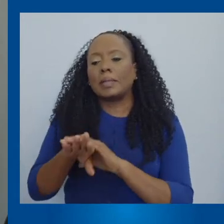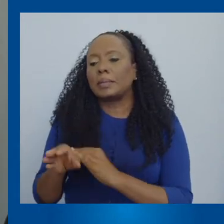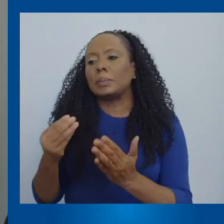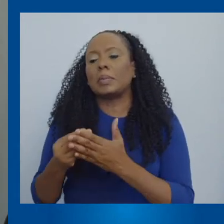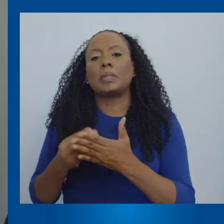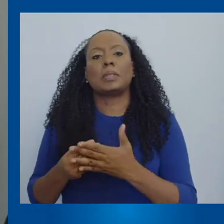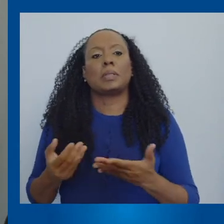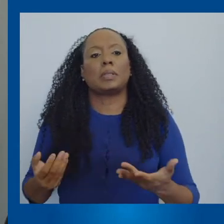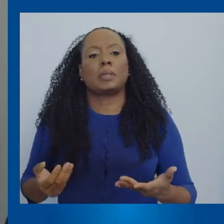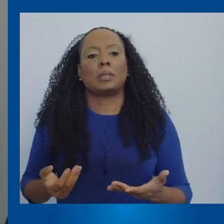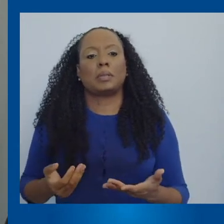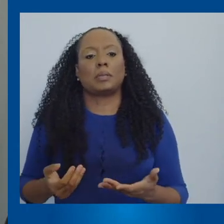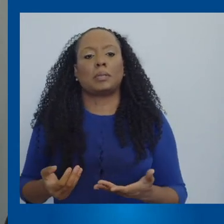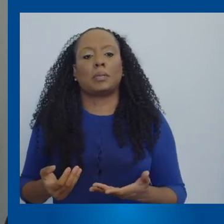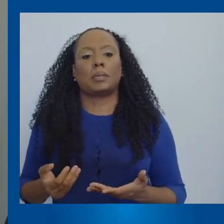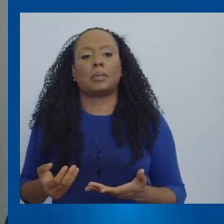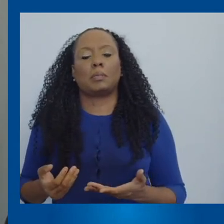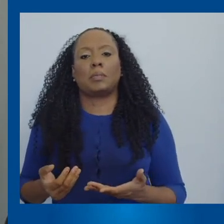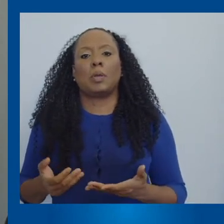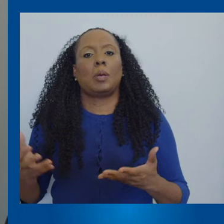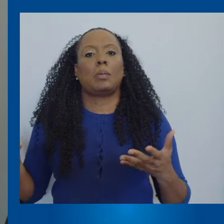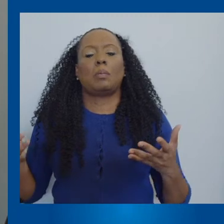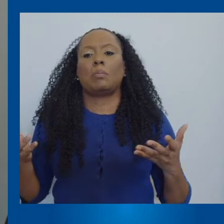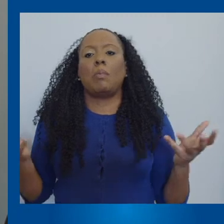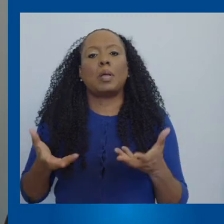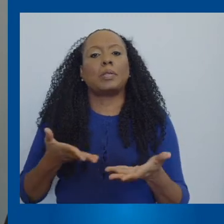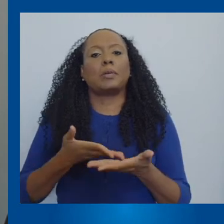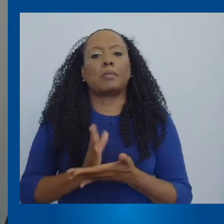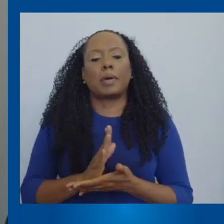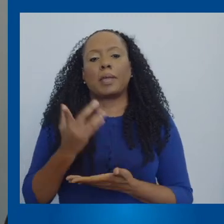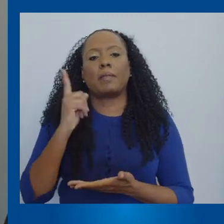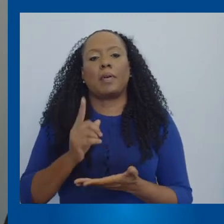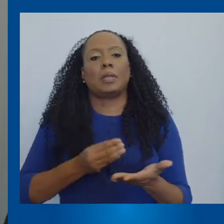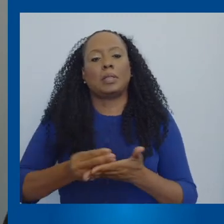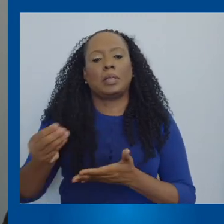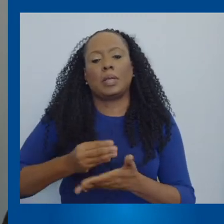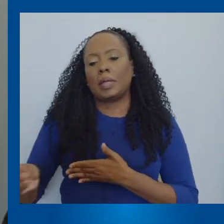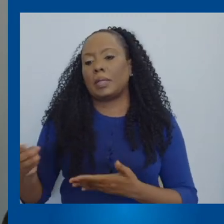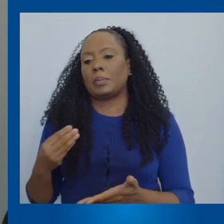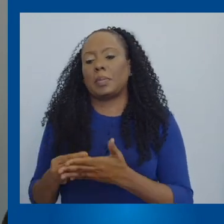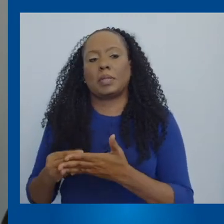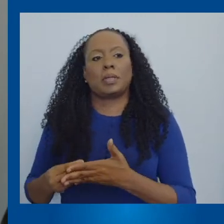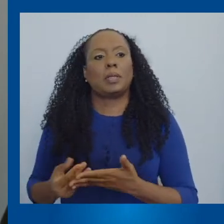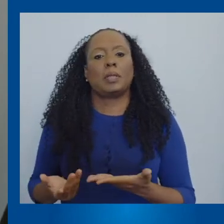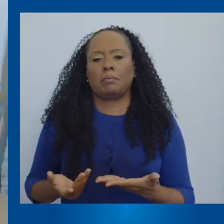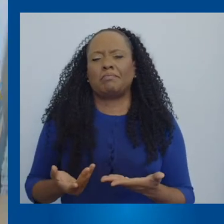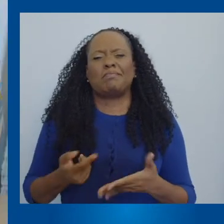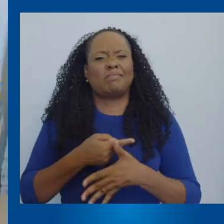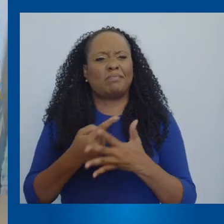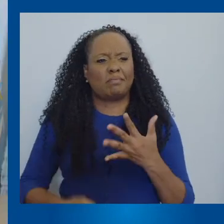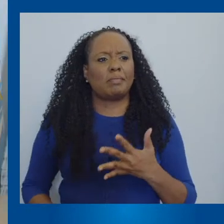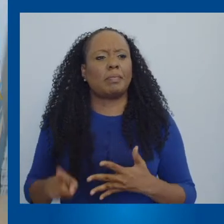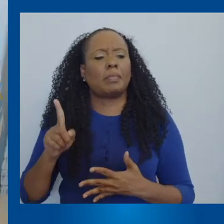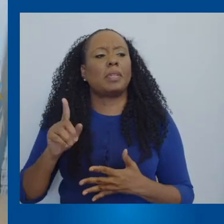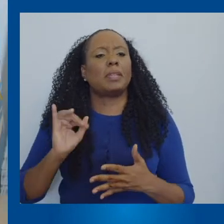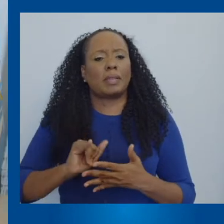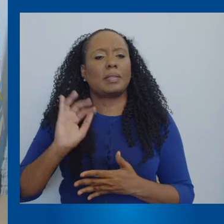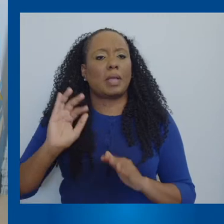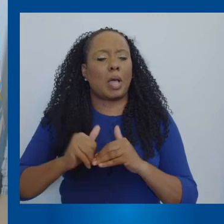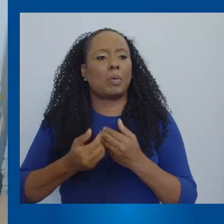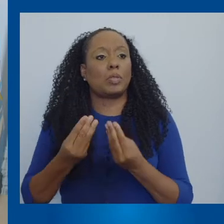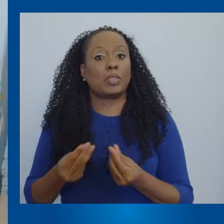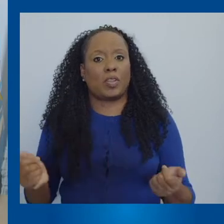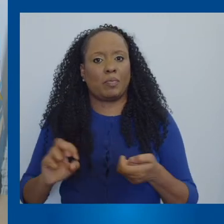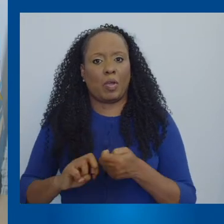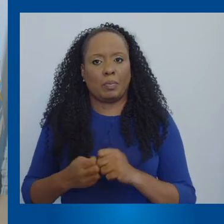determines the right to be able to spend, we're not going to be able to solve these problems. Thank you. Thank you, Your